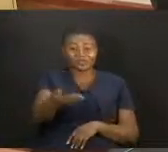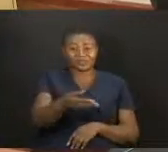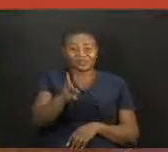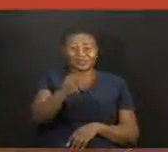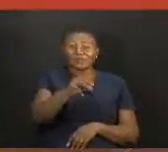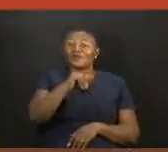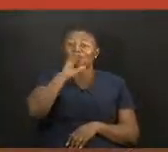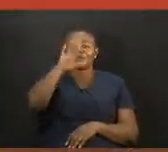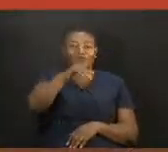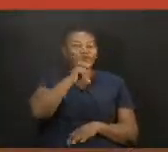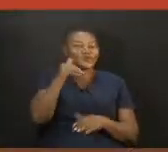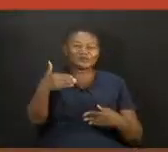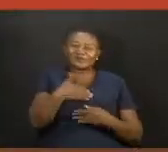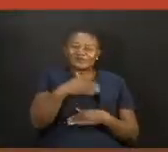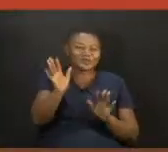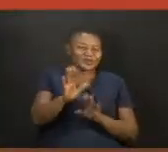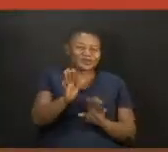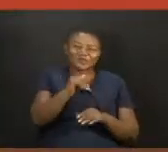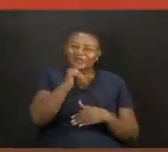Mensurokra.